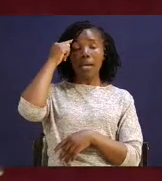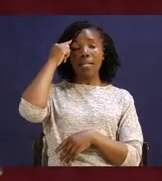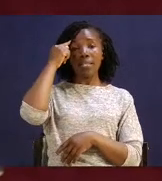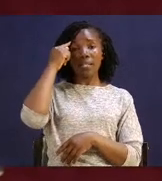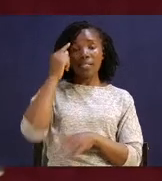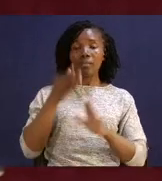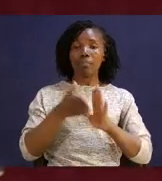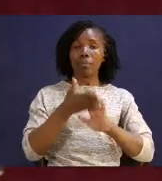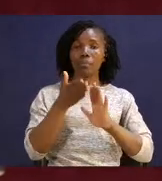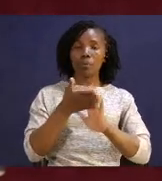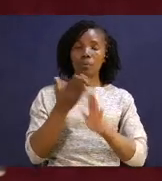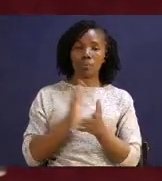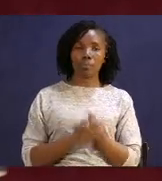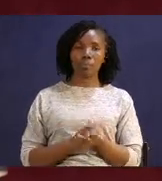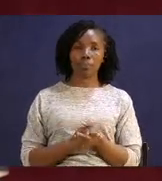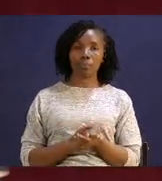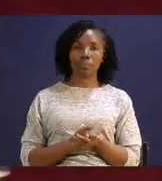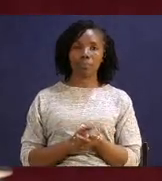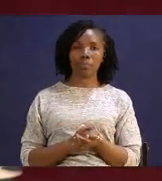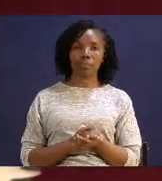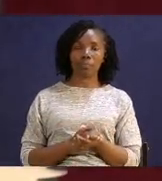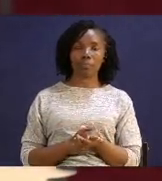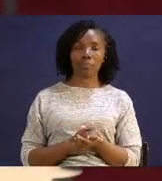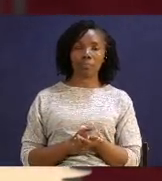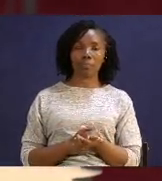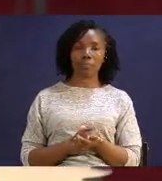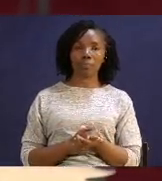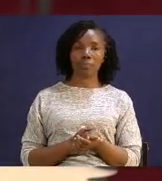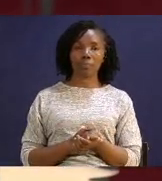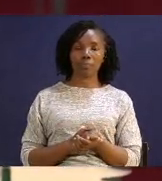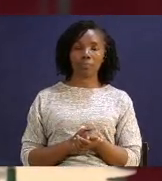2 million. Get rid of